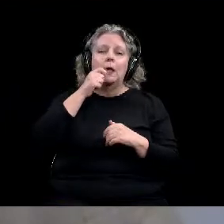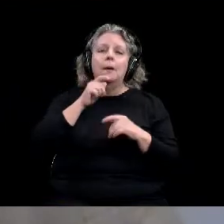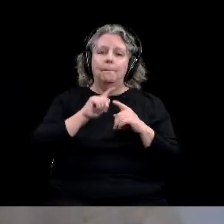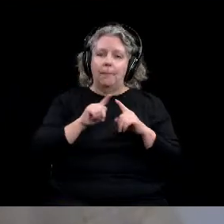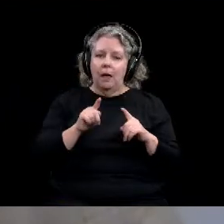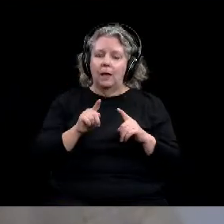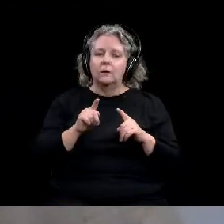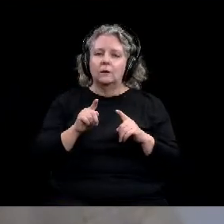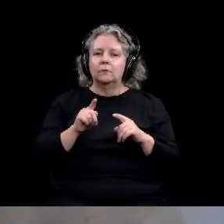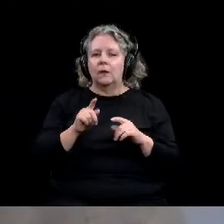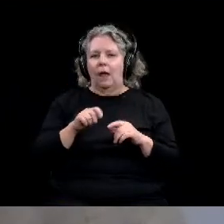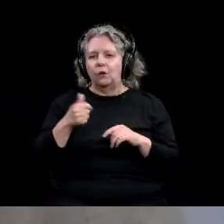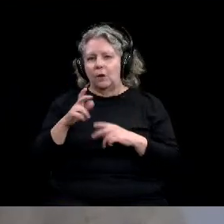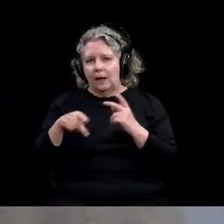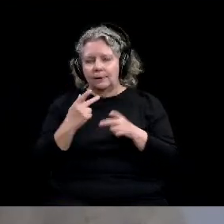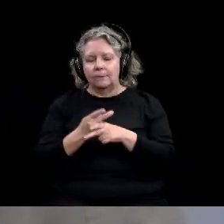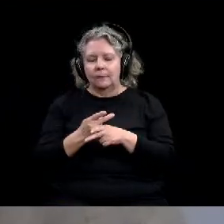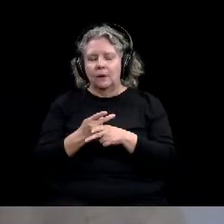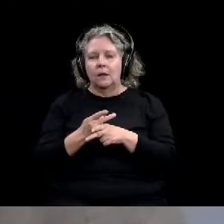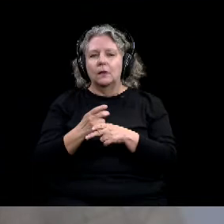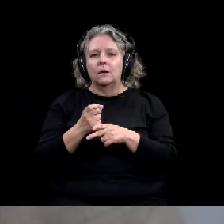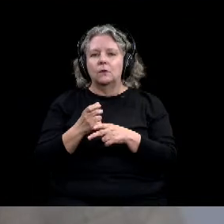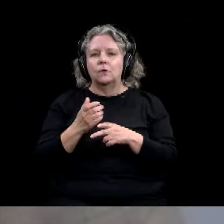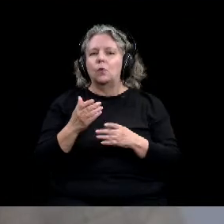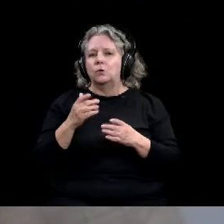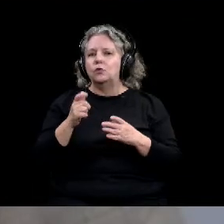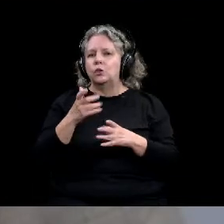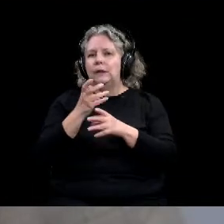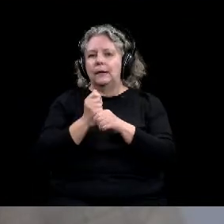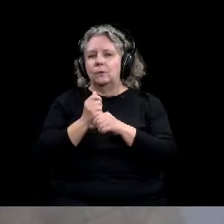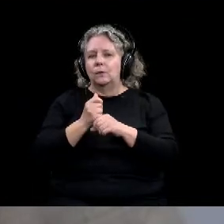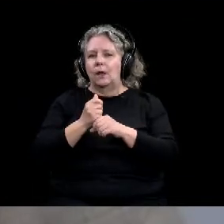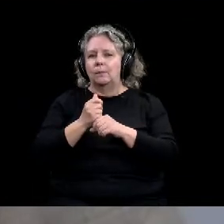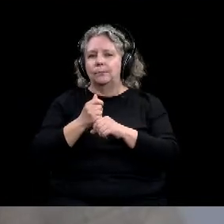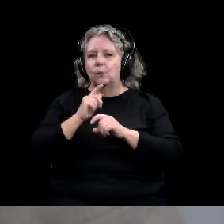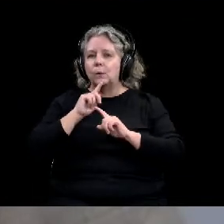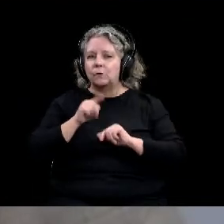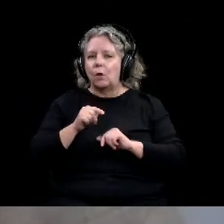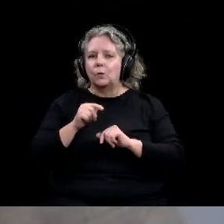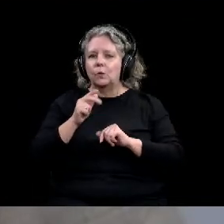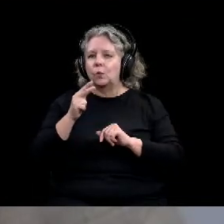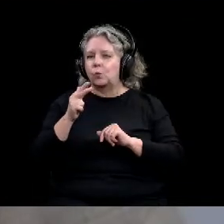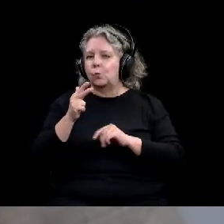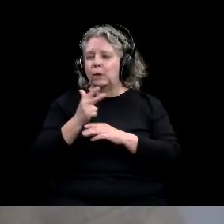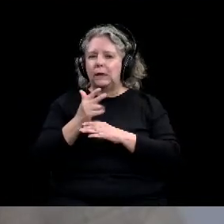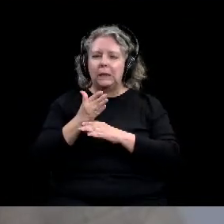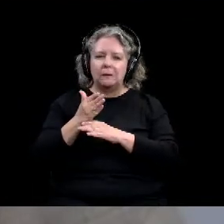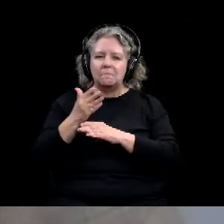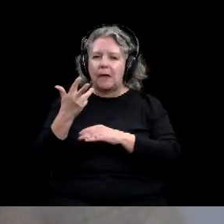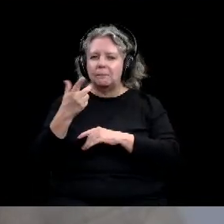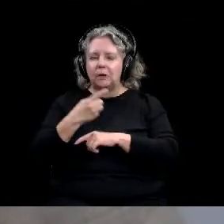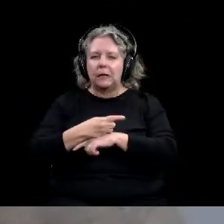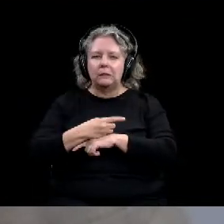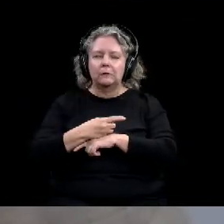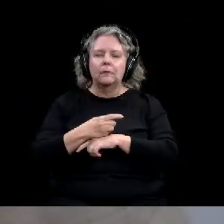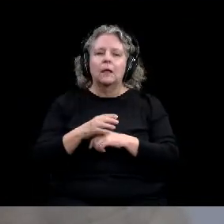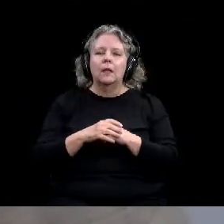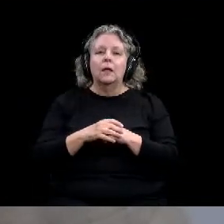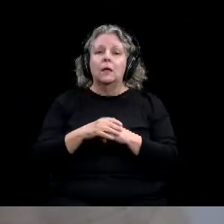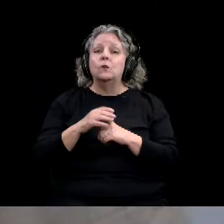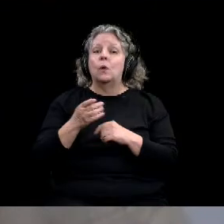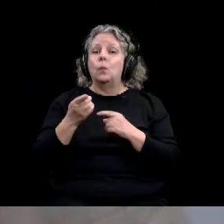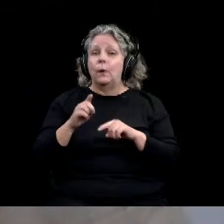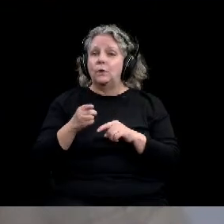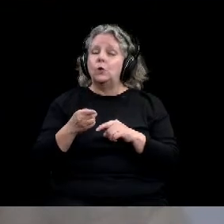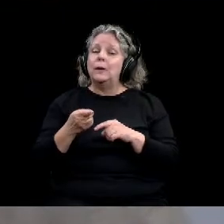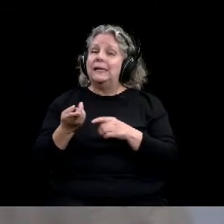to 5 day period. When you register online, you will be asked for your insurance information, but it's not required